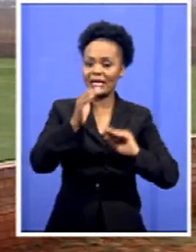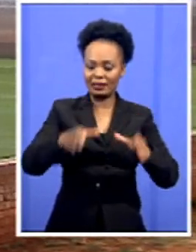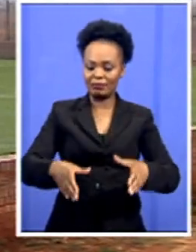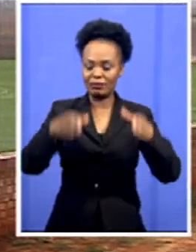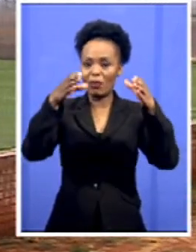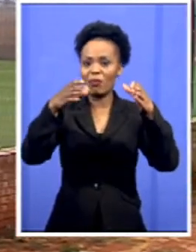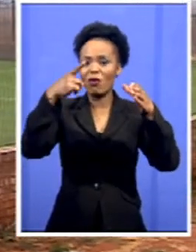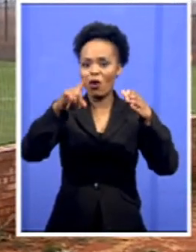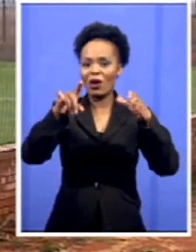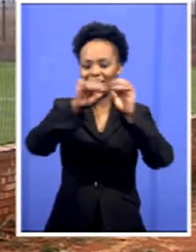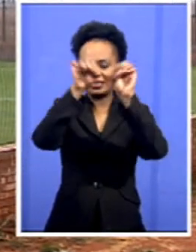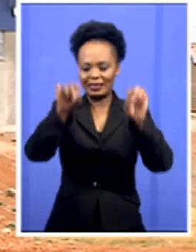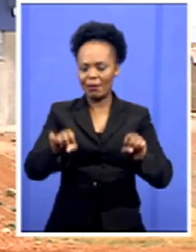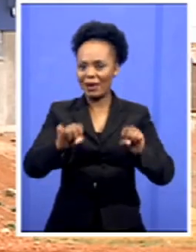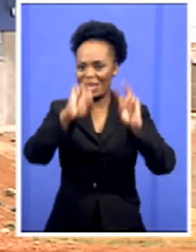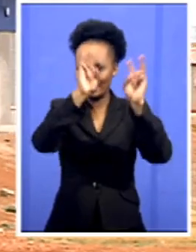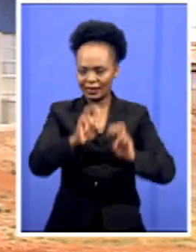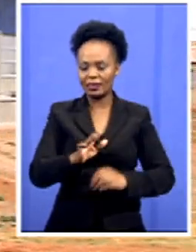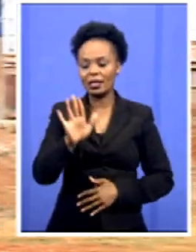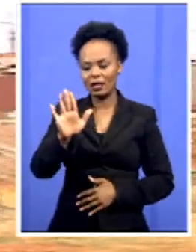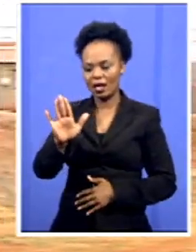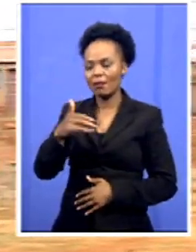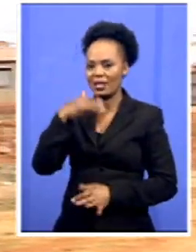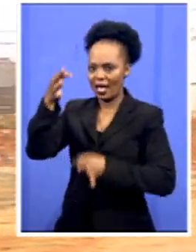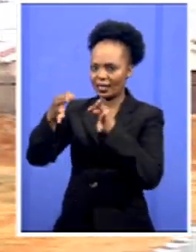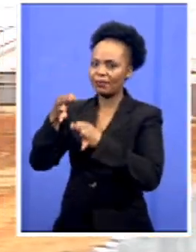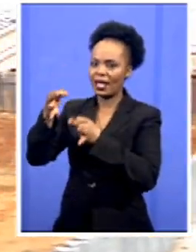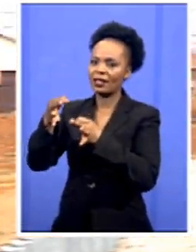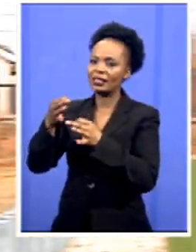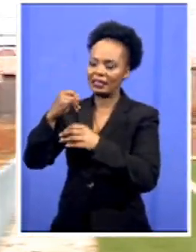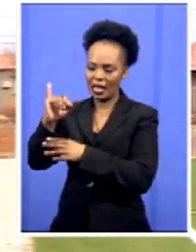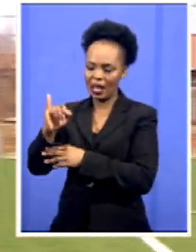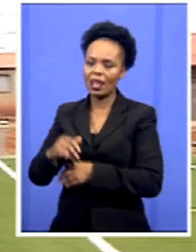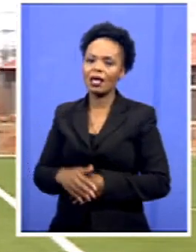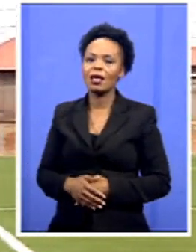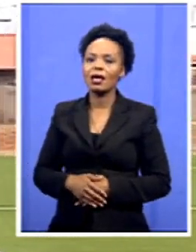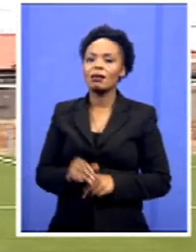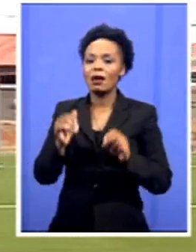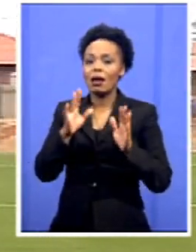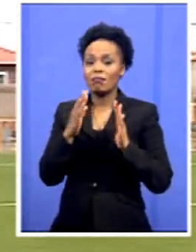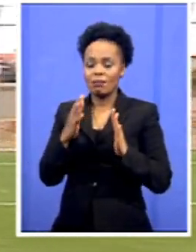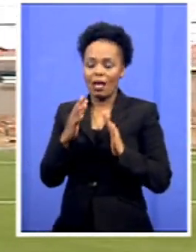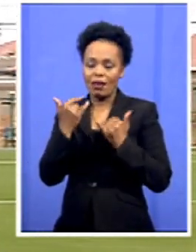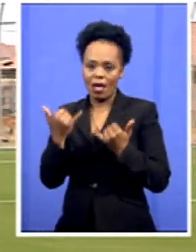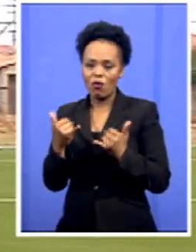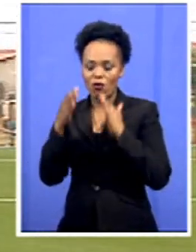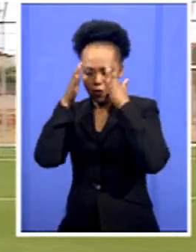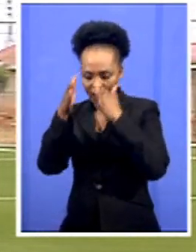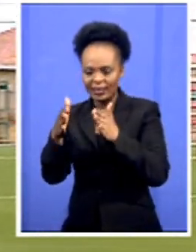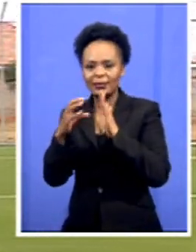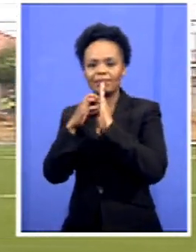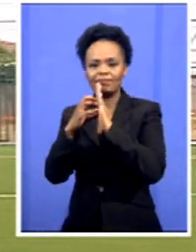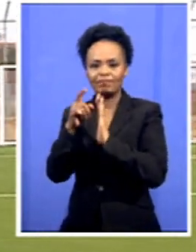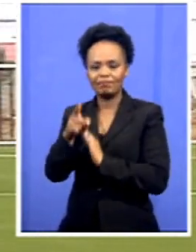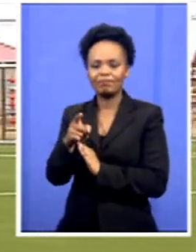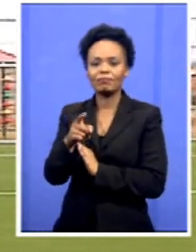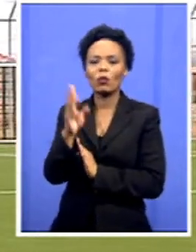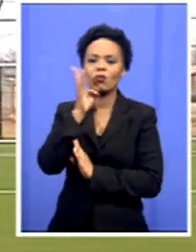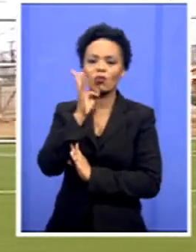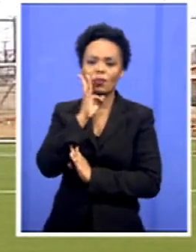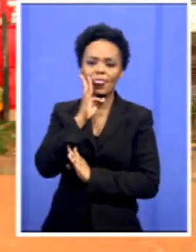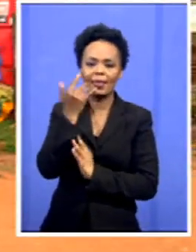get to. In terms of the water, let's go back to the water reservoir. We currently have got we're busy with the reticulation.